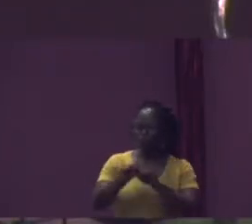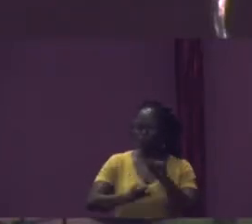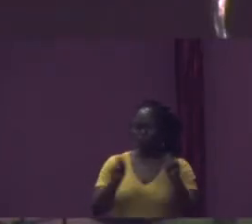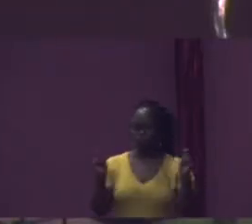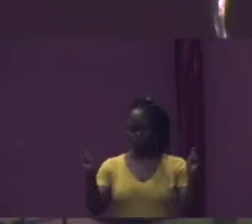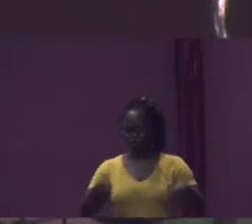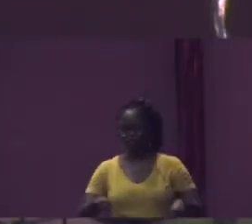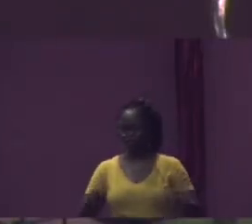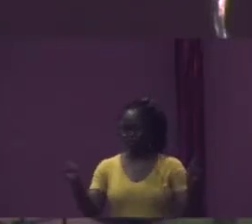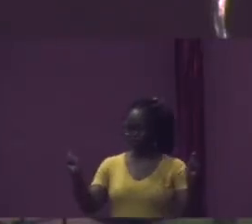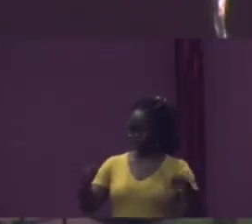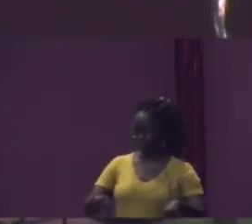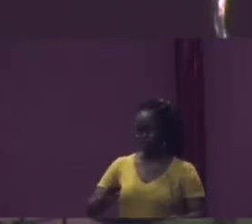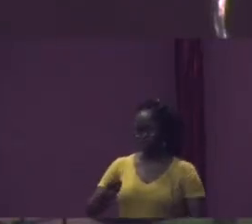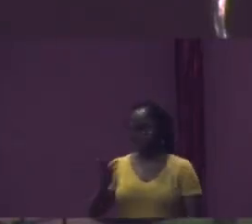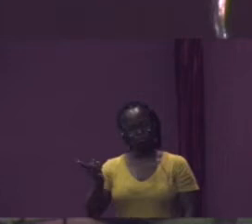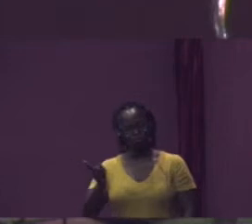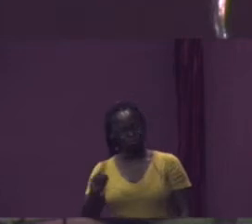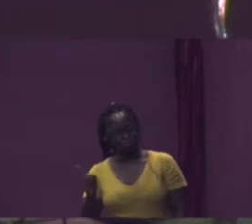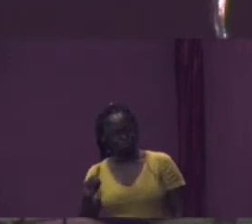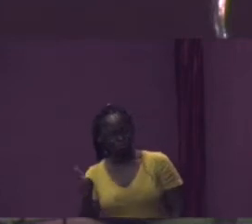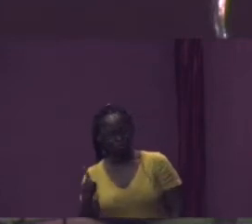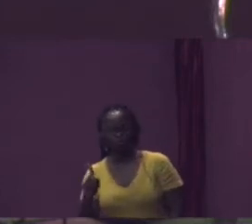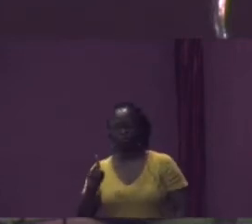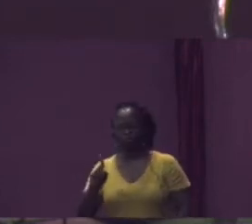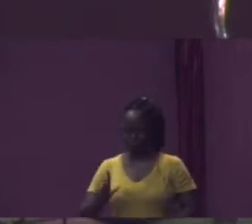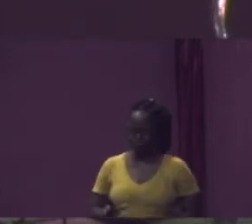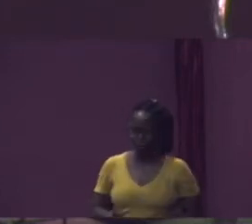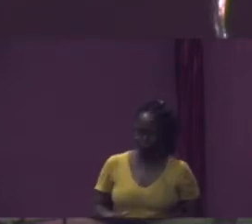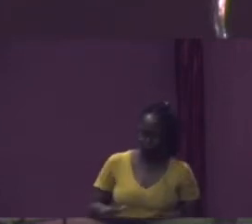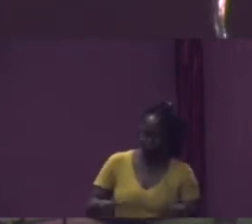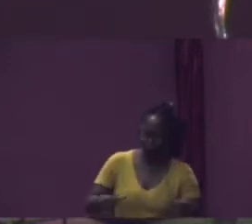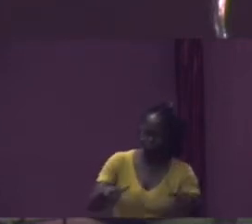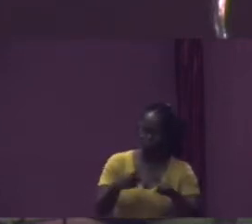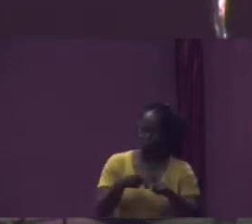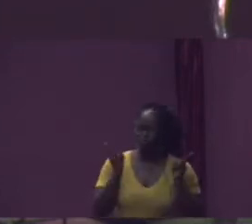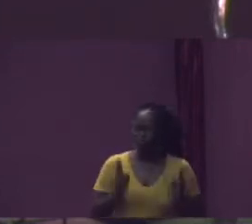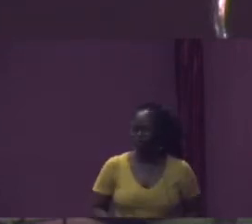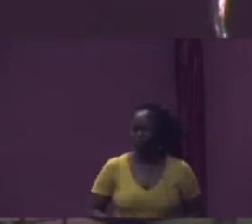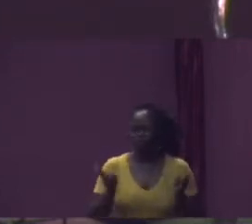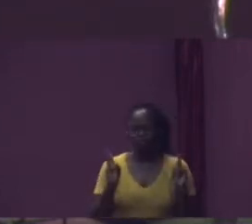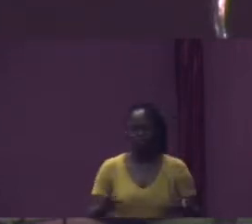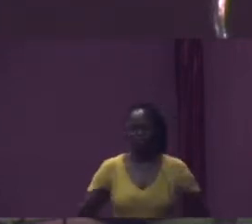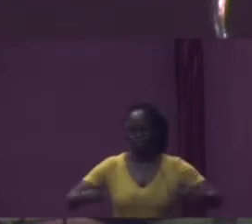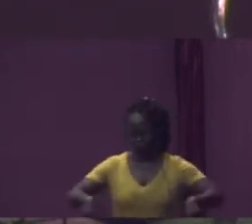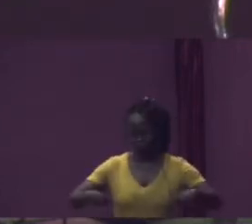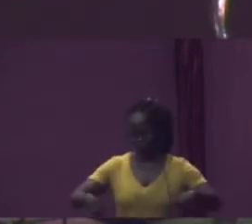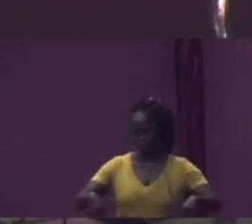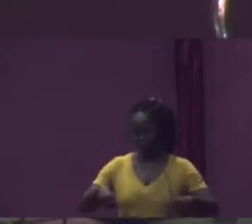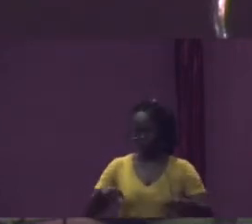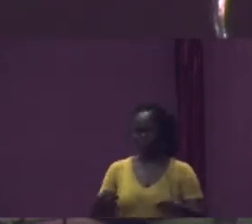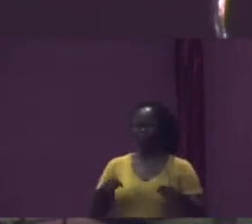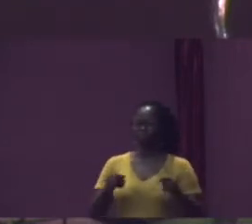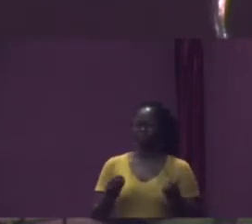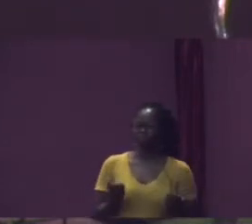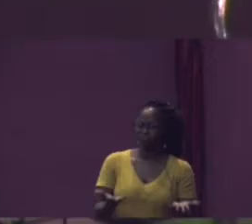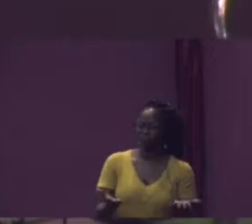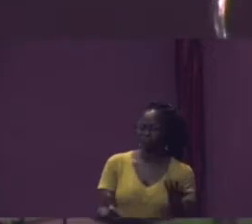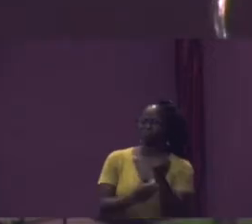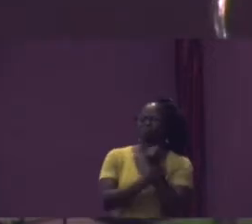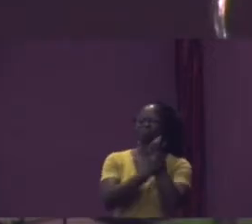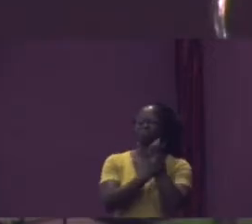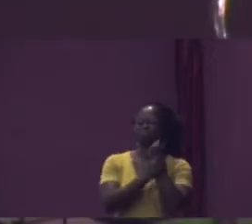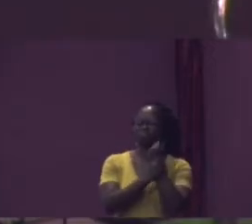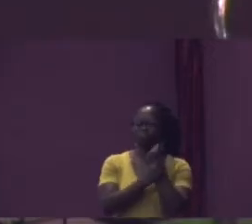Quality of patient care, which required more guarantees as patients became more frustrated and demanding with their care. And